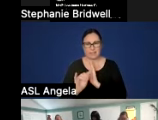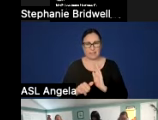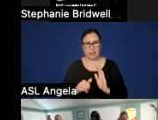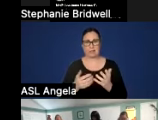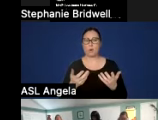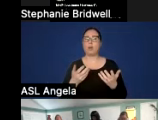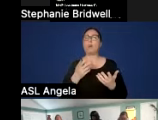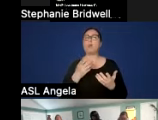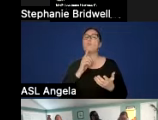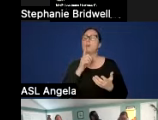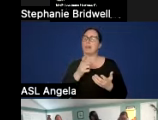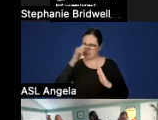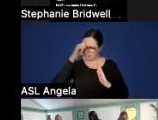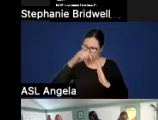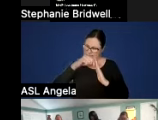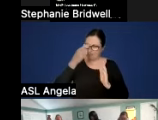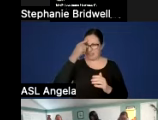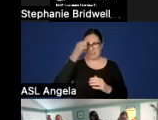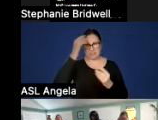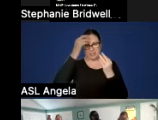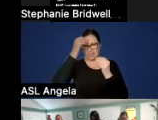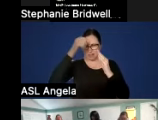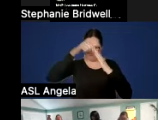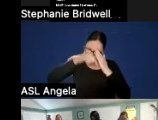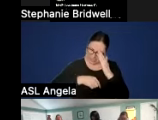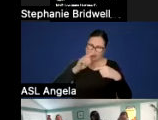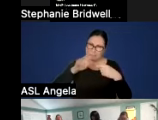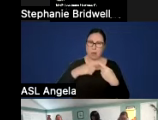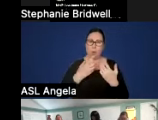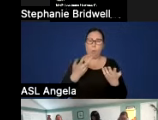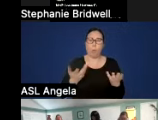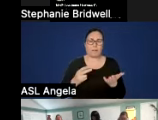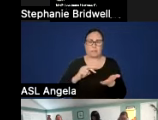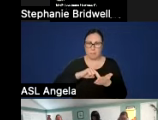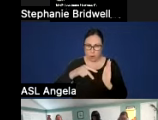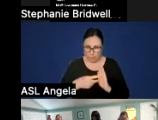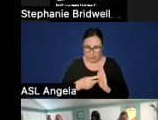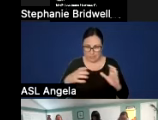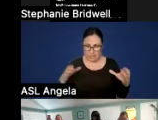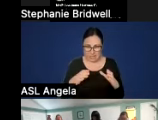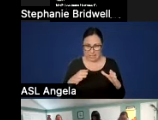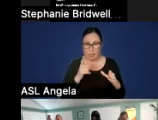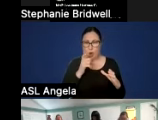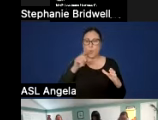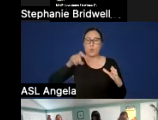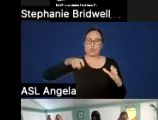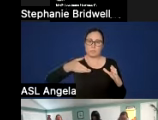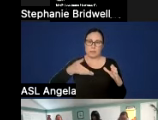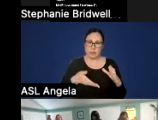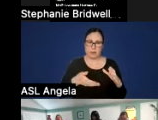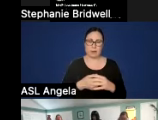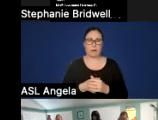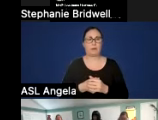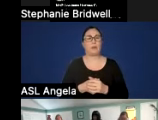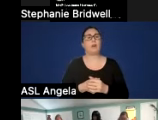accomplish. Sometimes people are just brought in, for a temporary time to help educate, and then, they're off